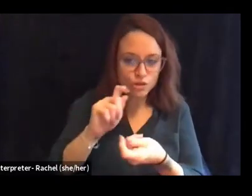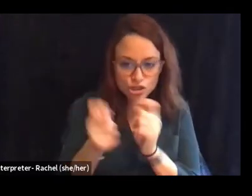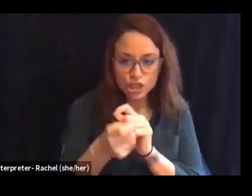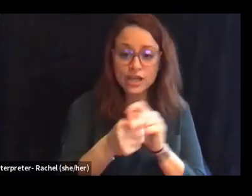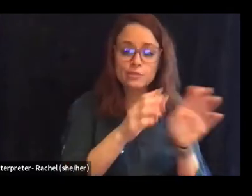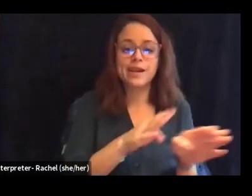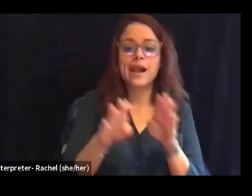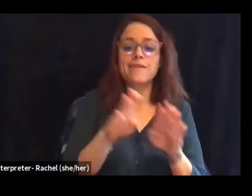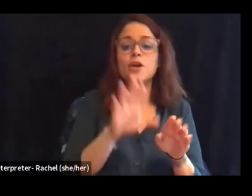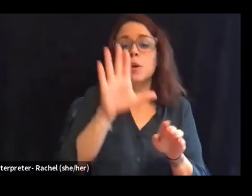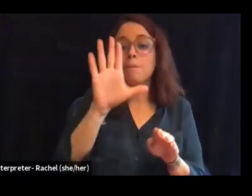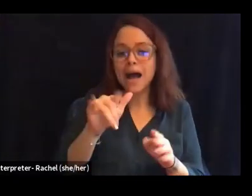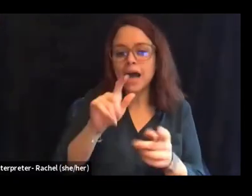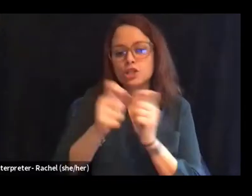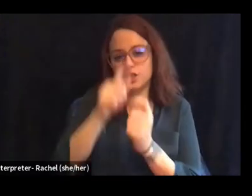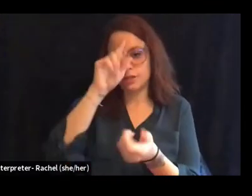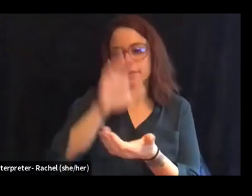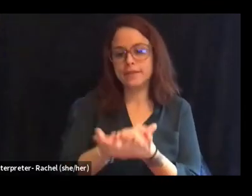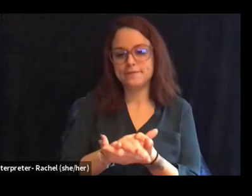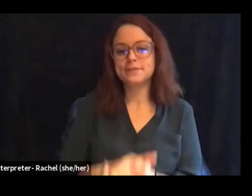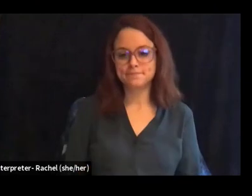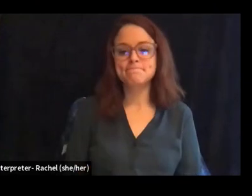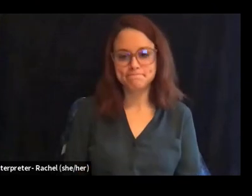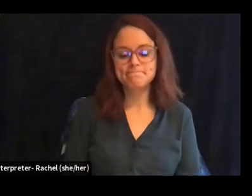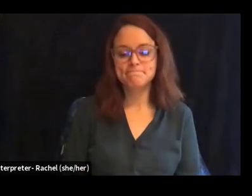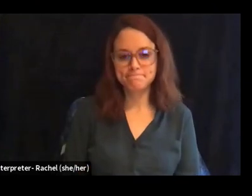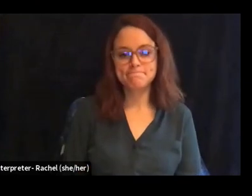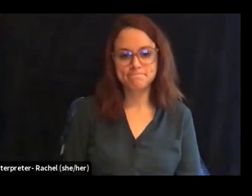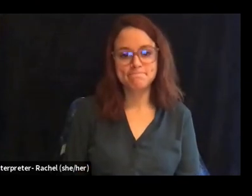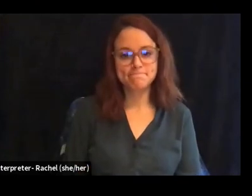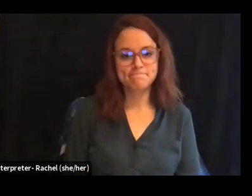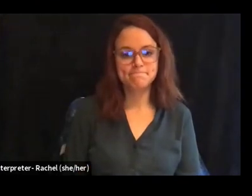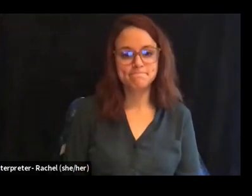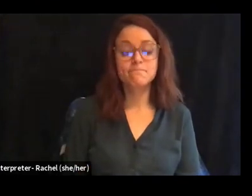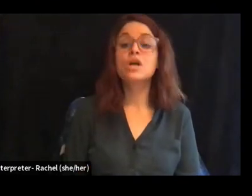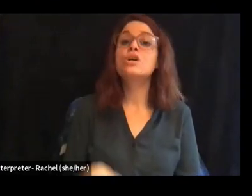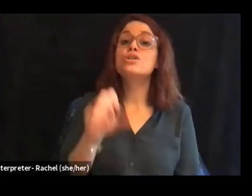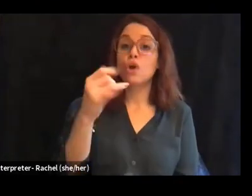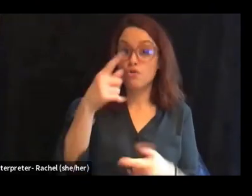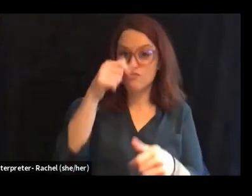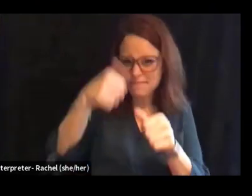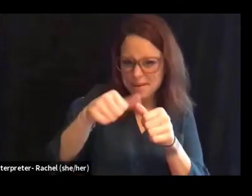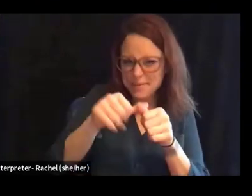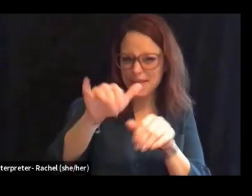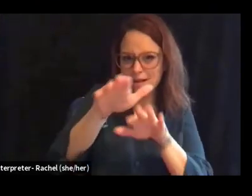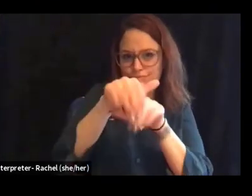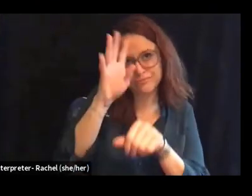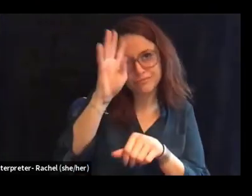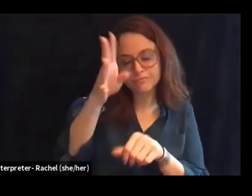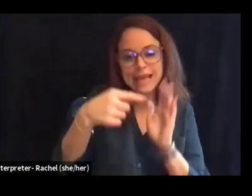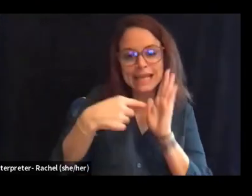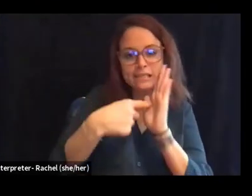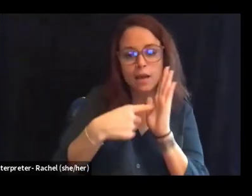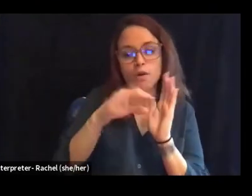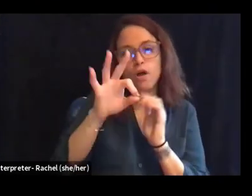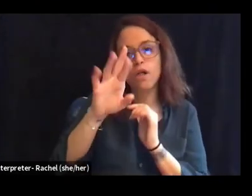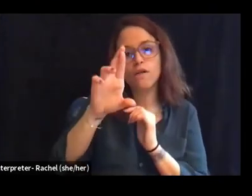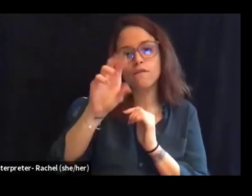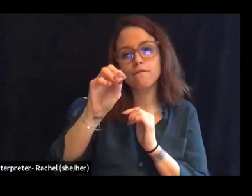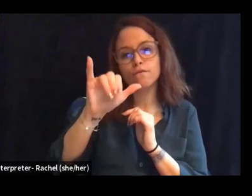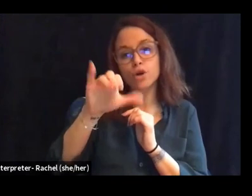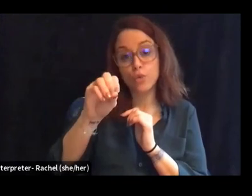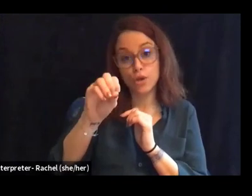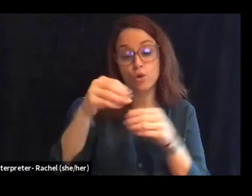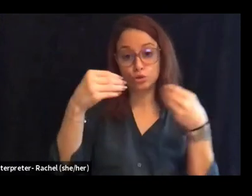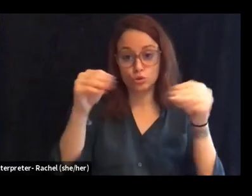change customers' behavior. So if we think about my frozen yogurt store, and I'm wanting to get somebody to